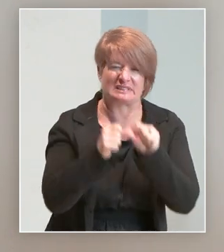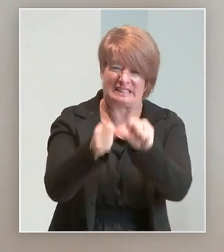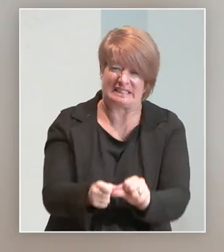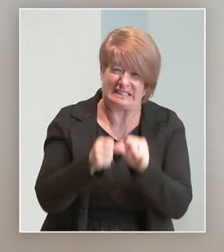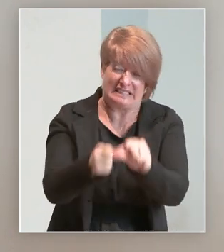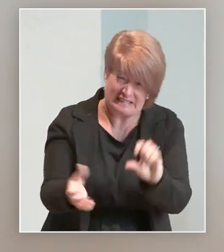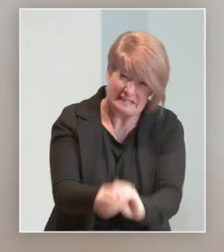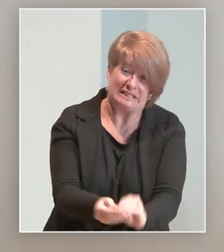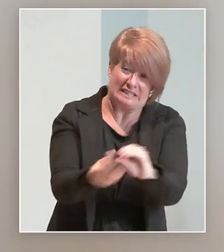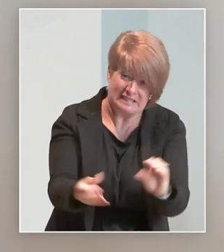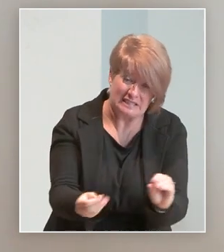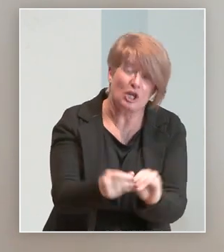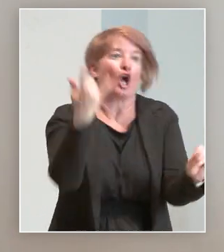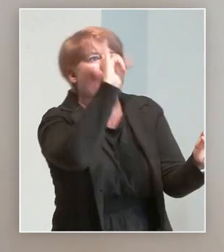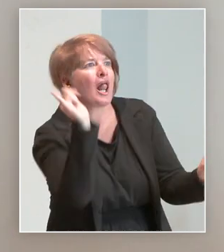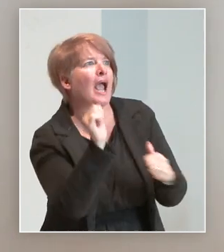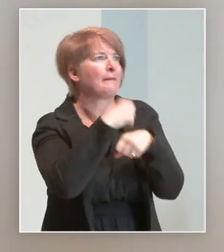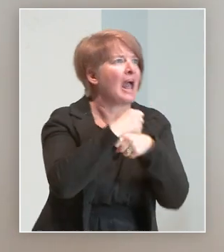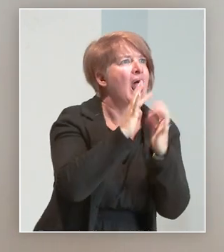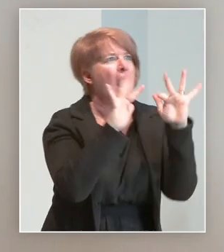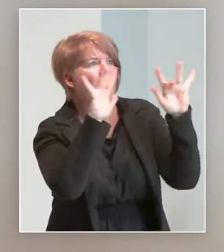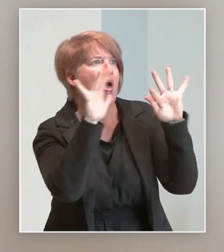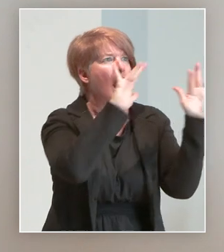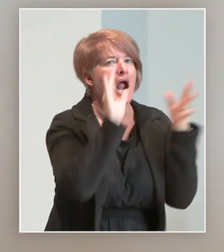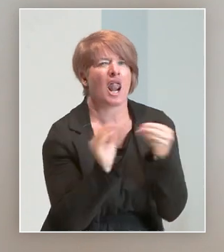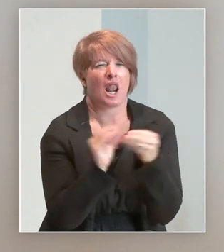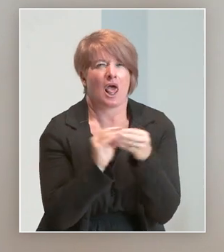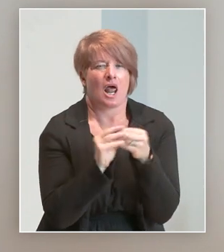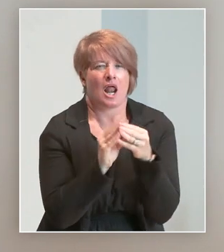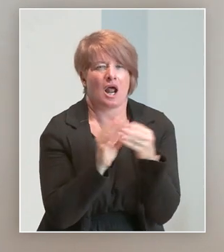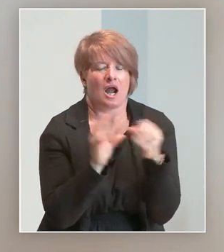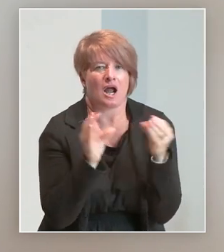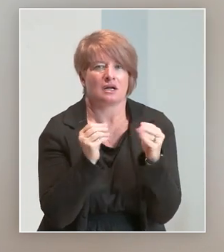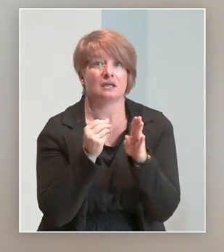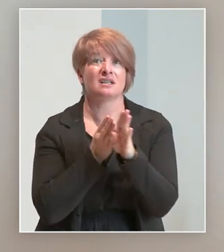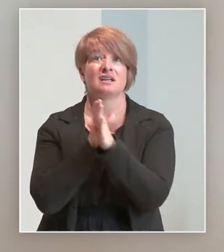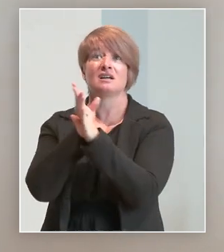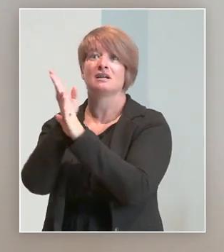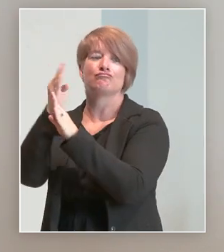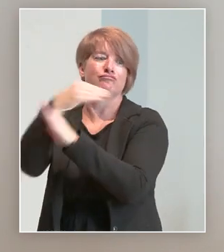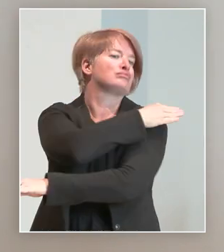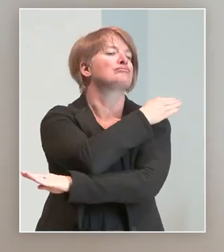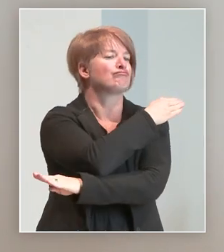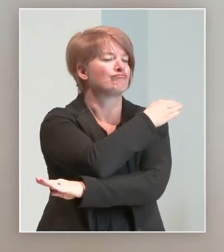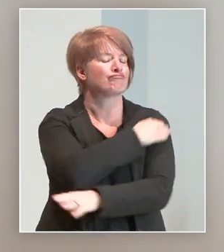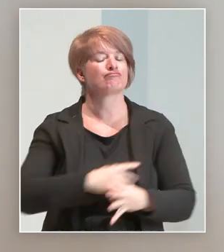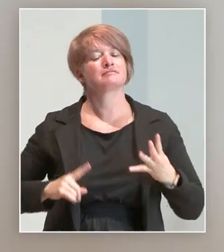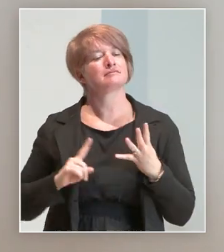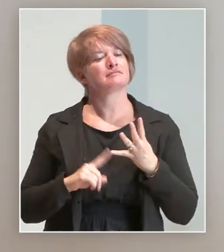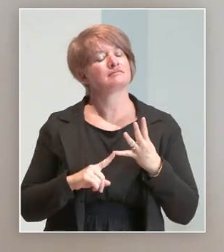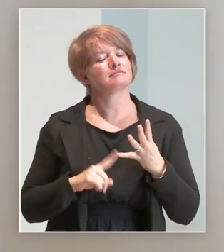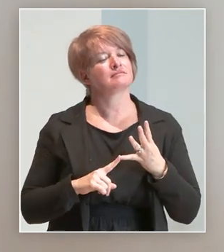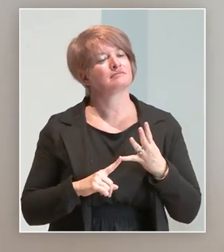stop with how it was constructed, all that it meant. He went astray and betrayed his faith. The